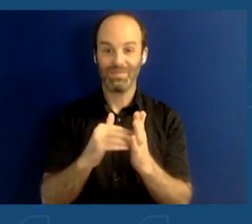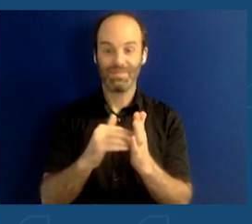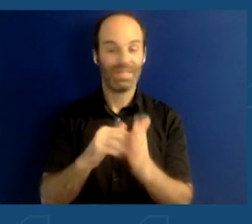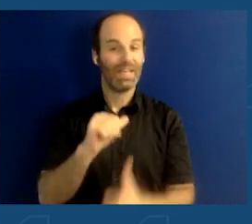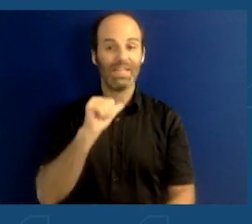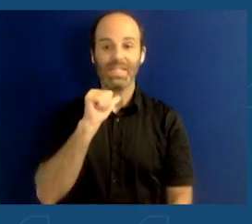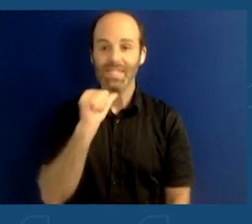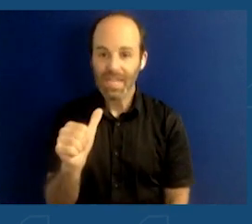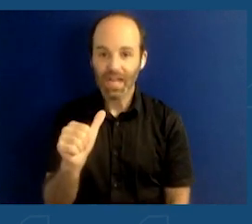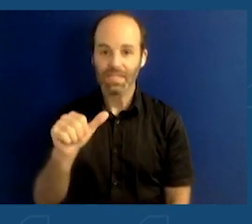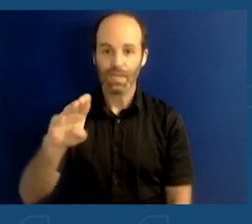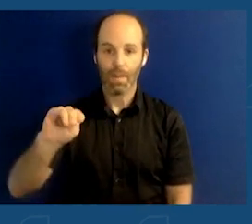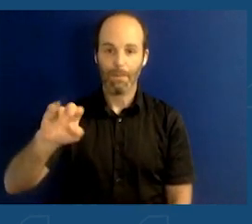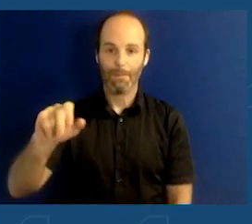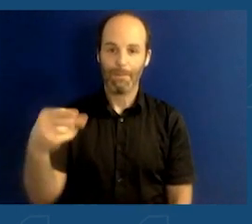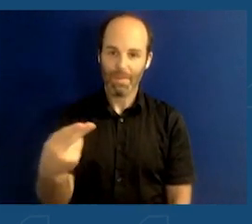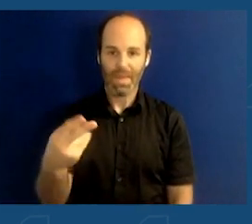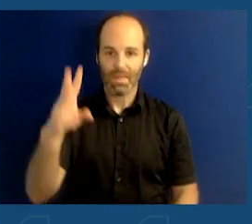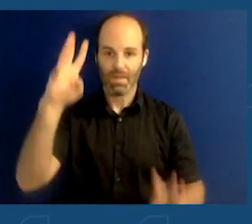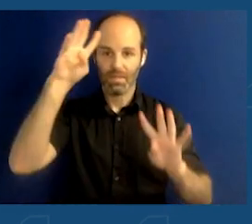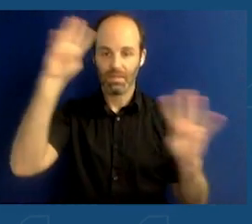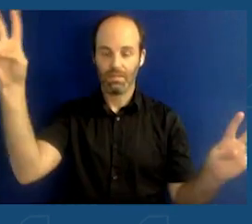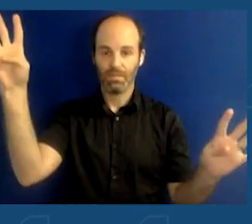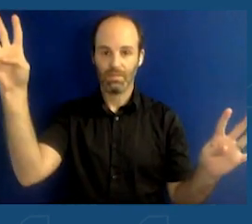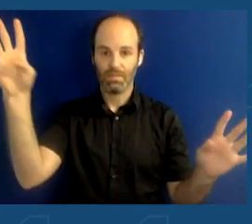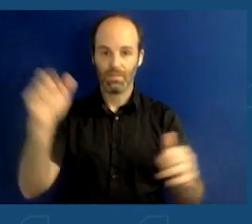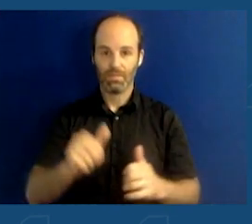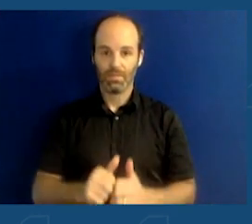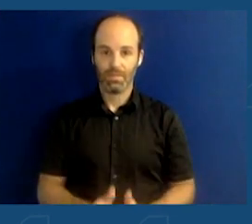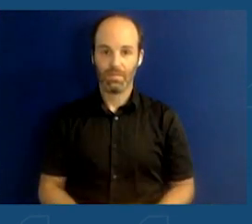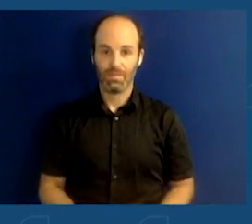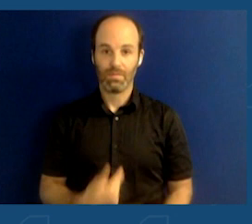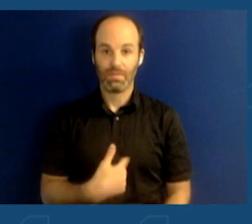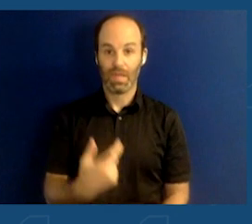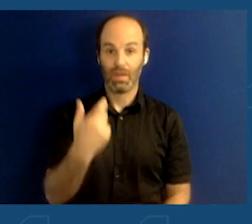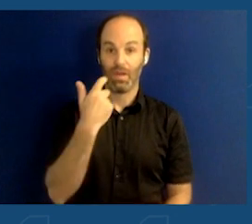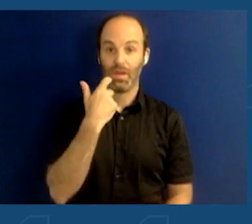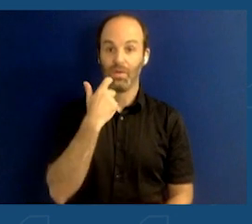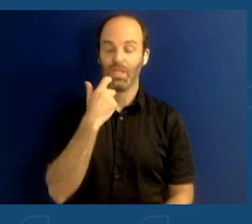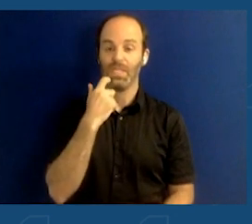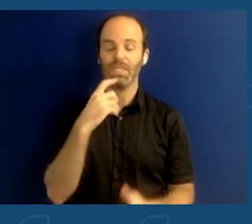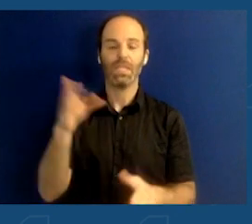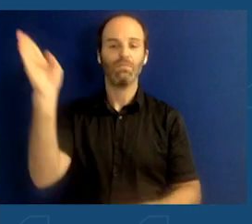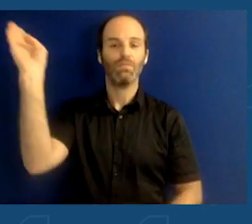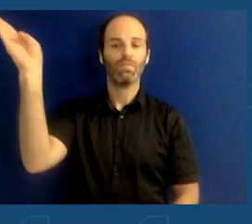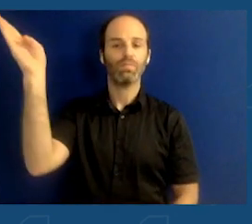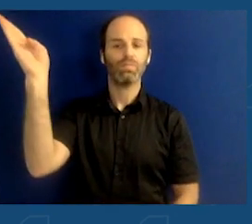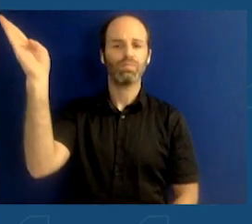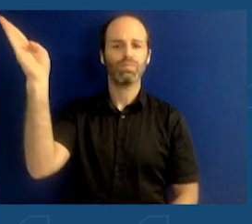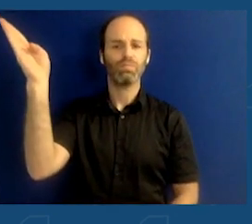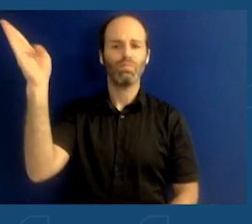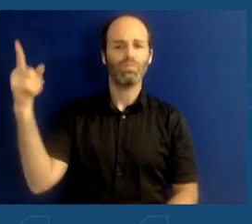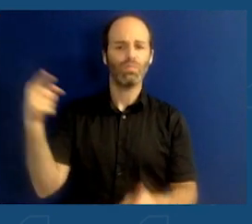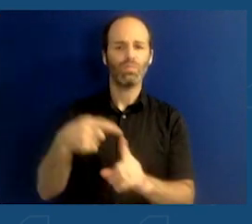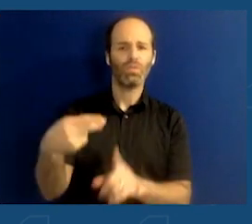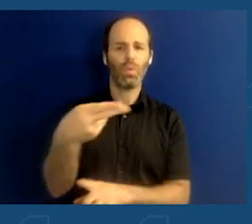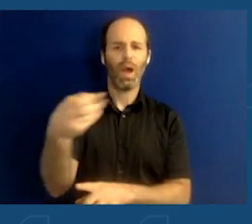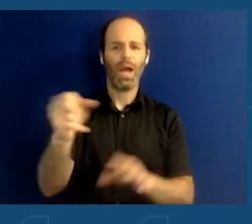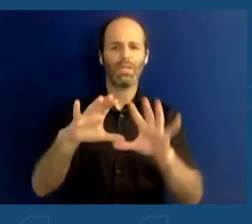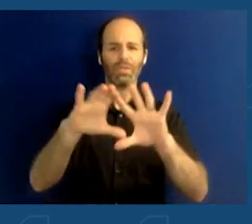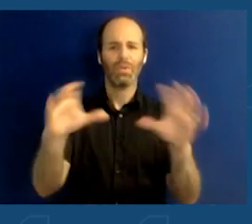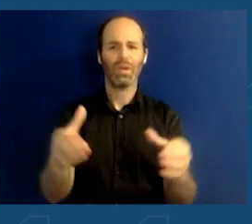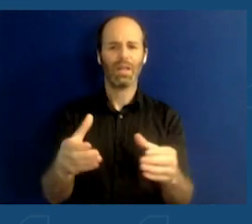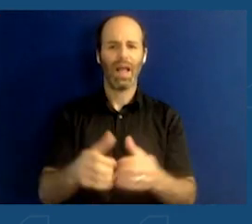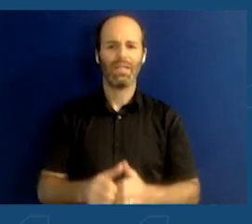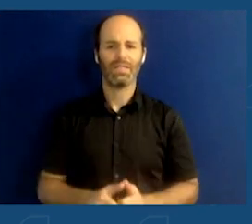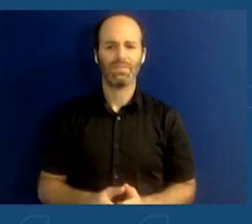myth. I recently gave a talk to a high school class, and as